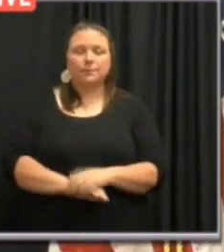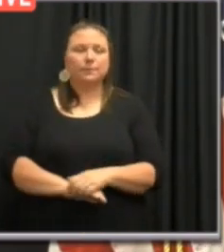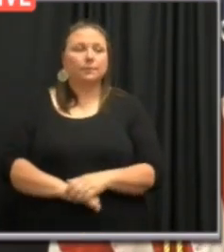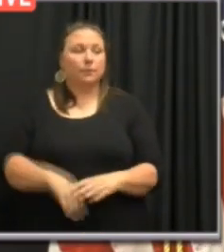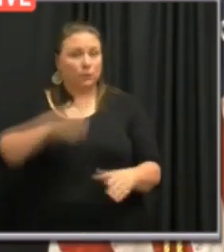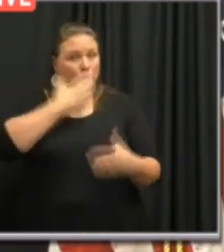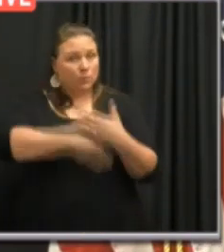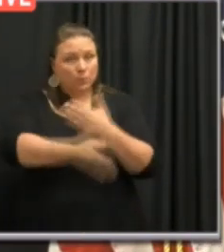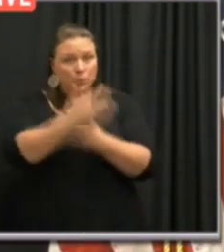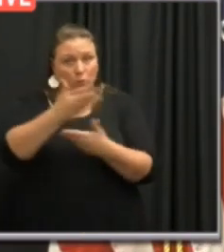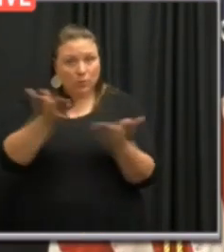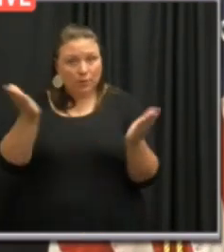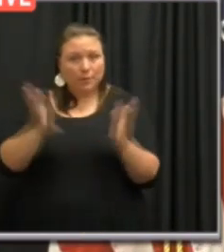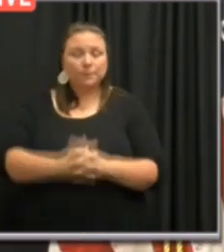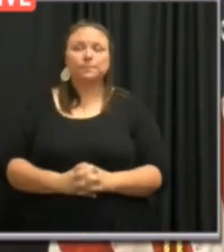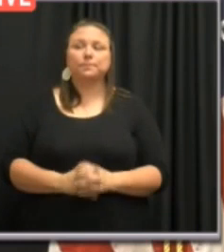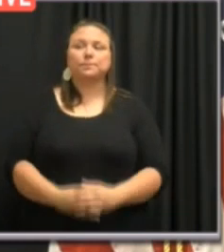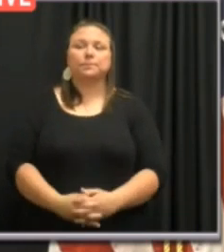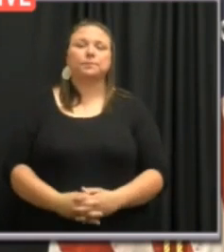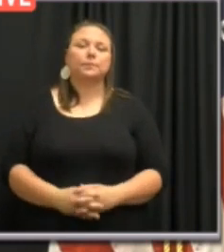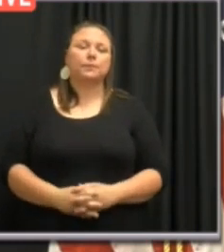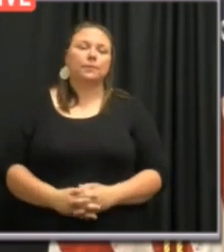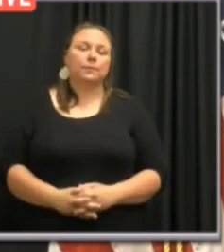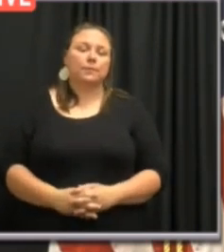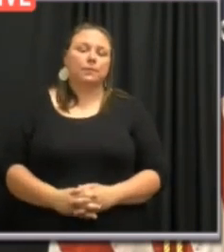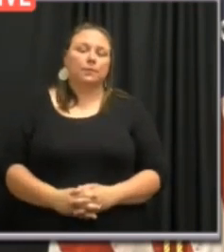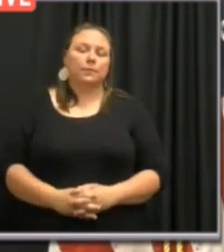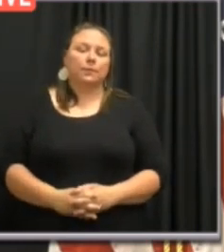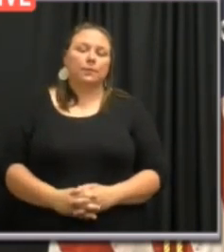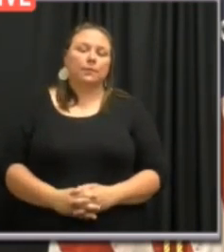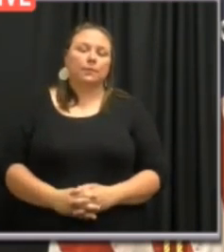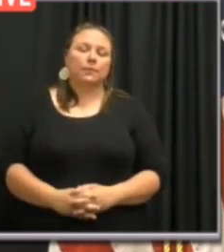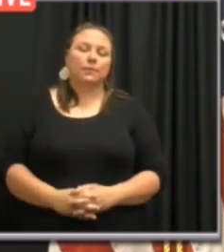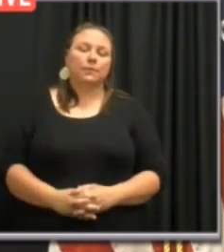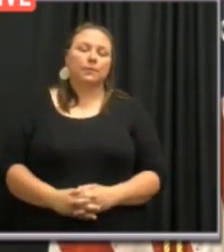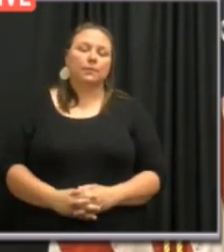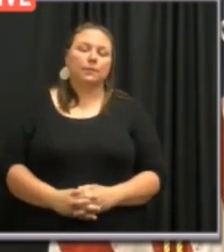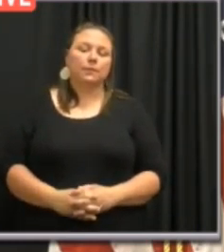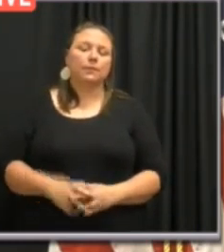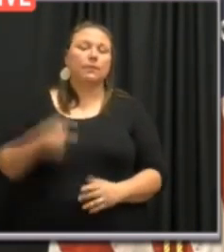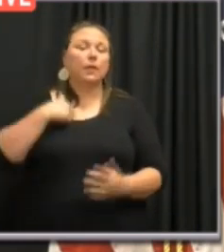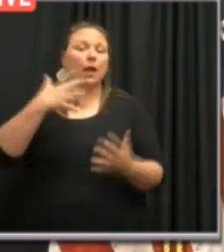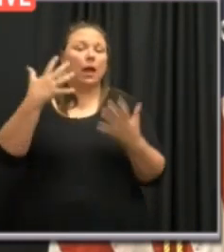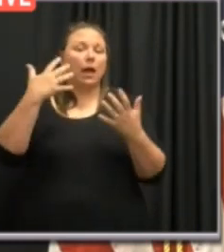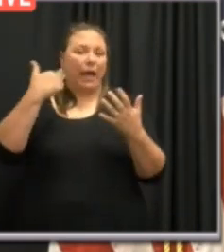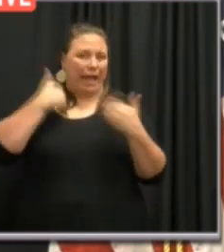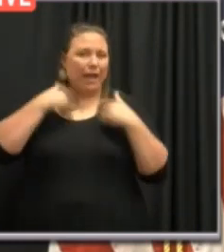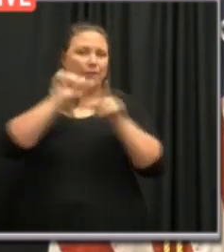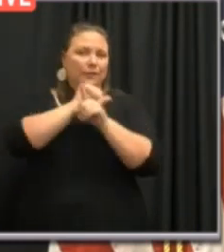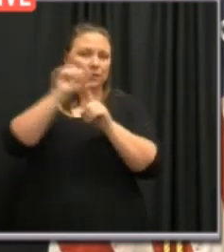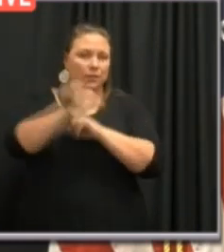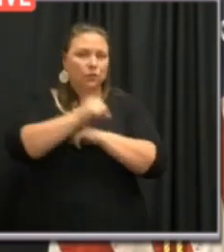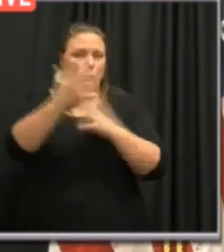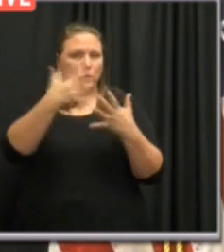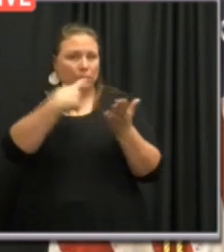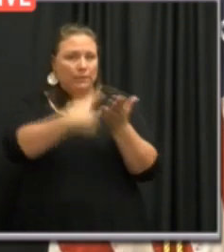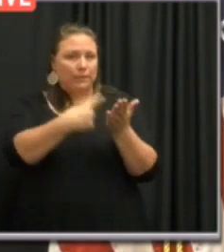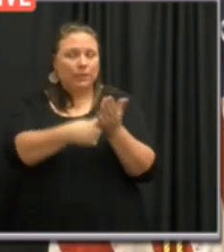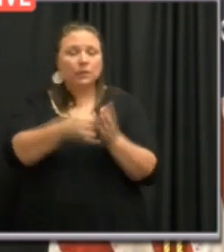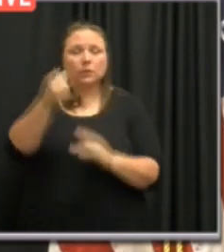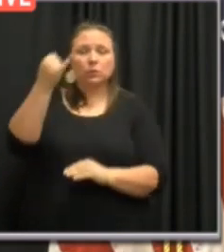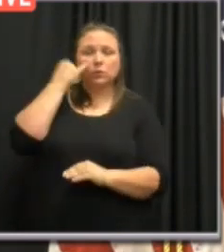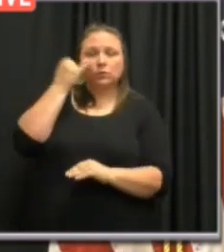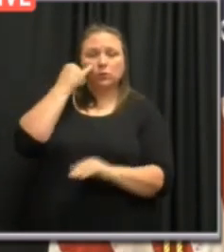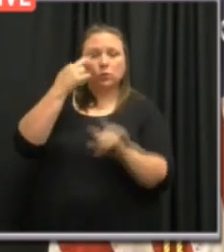Morning, everybody. I would like to discuss what happens in the scenario where a restaurant